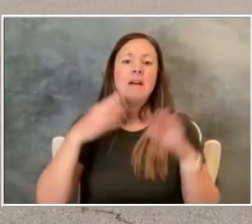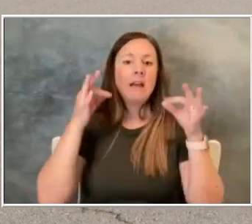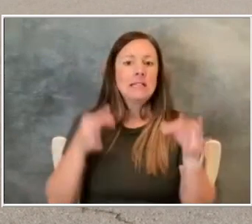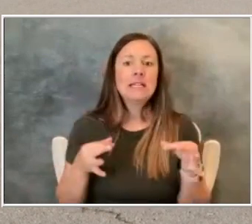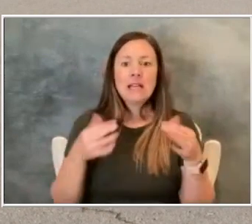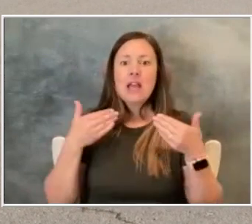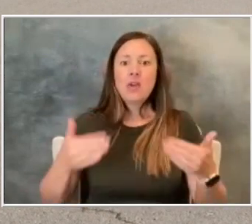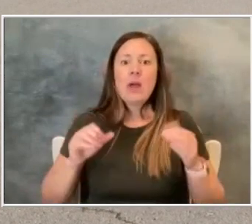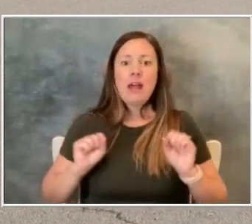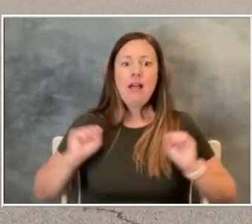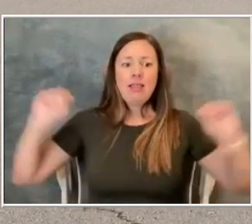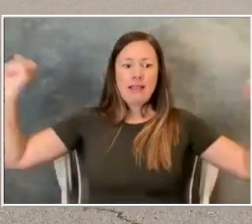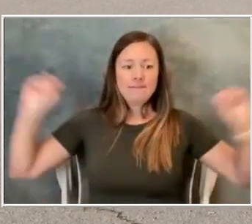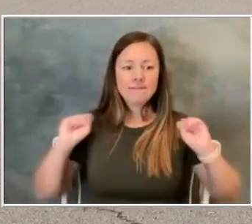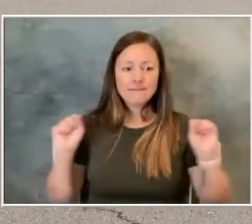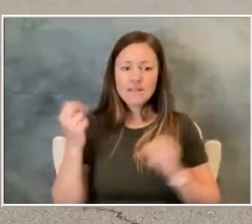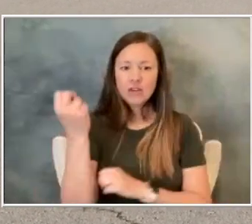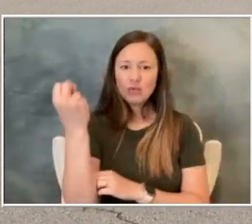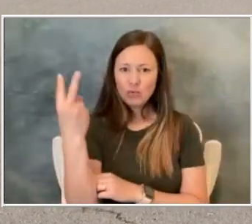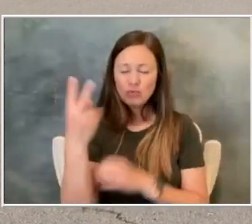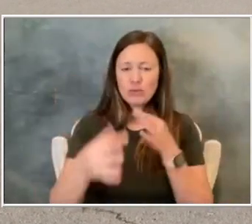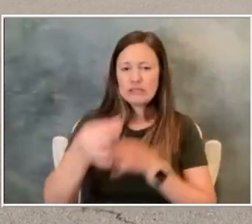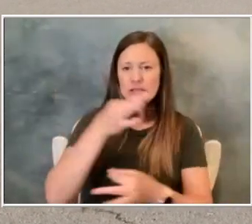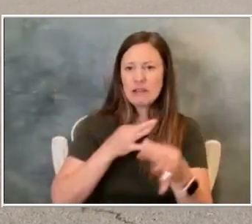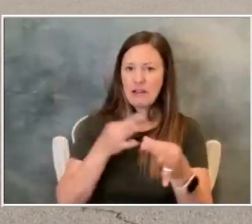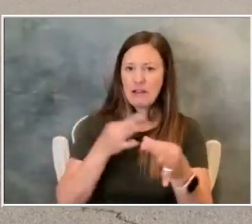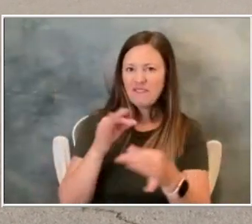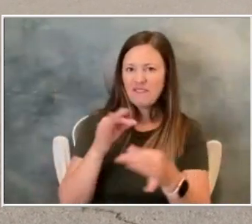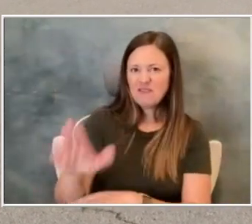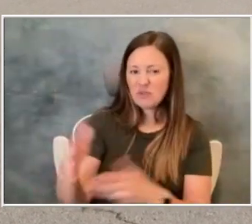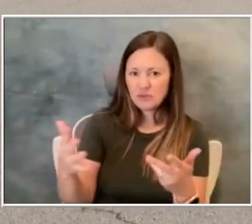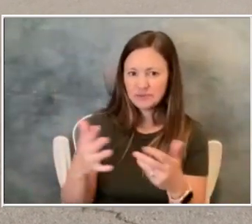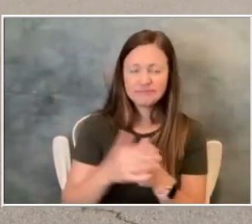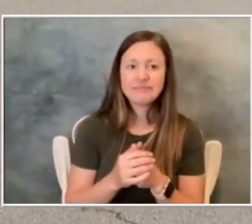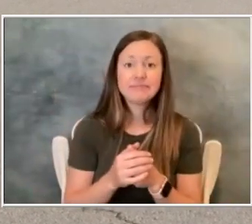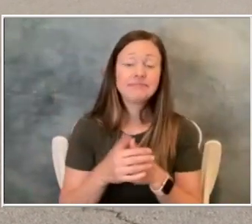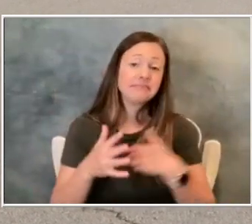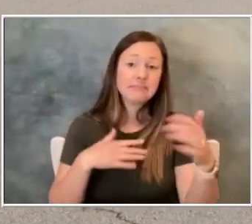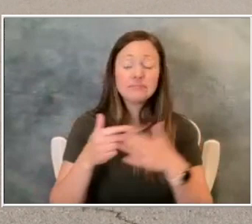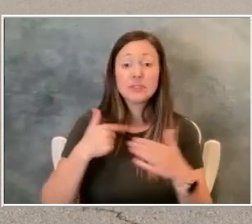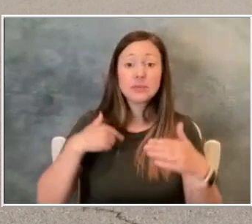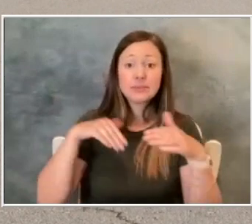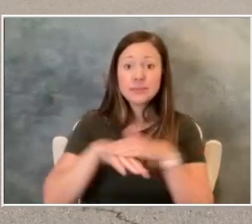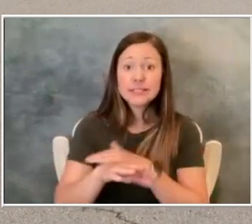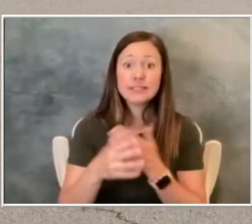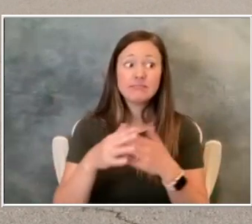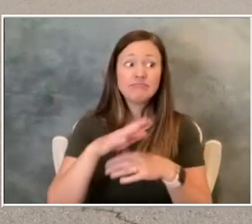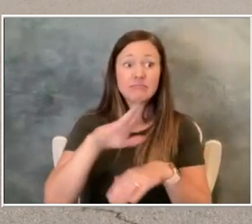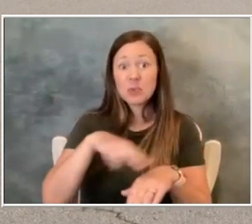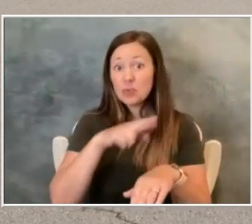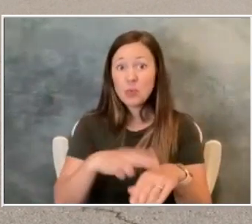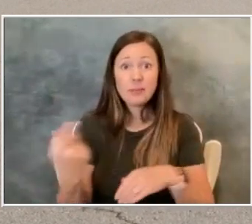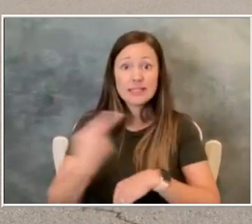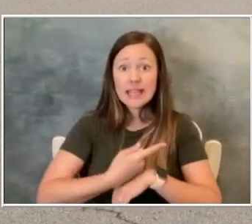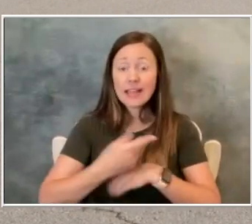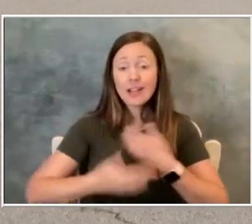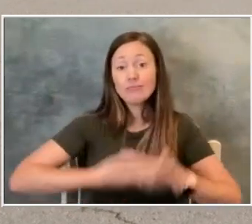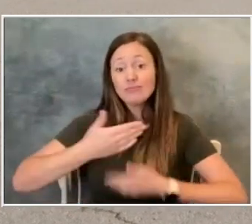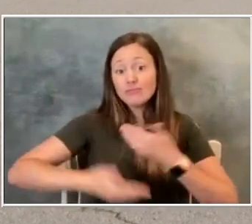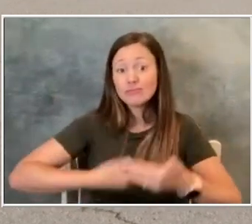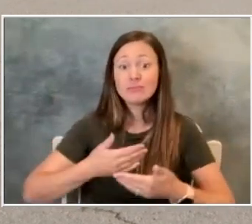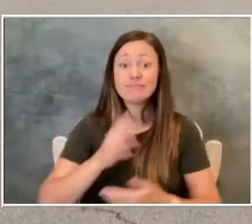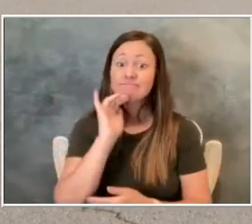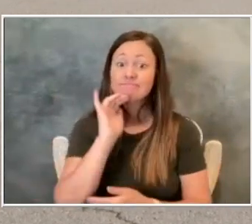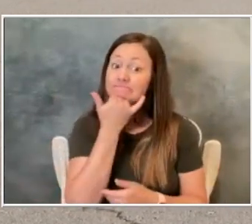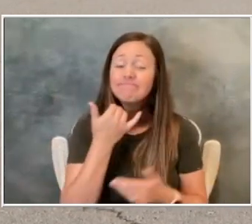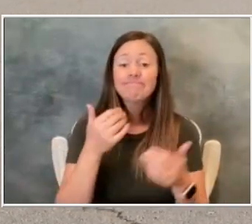noon instead of the later time. So went in, routine day, routine everything, and then just had an accident where a